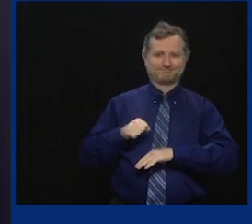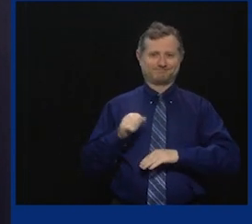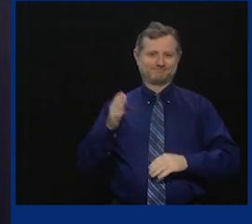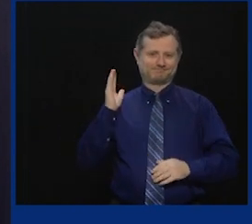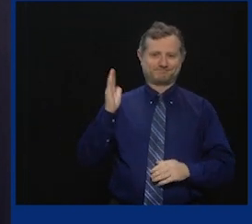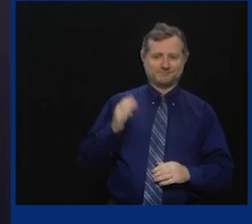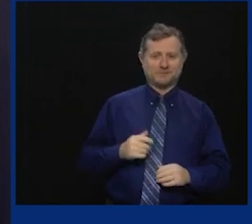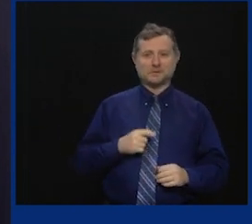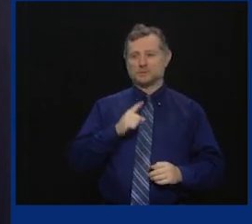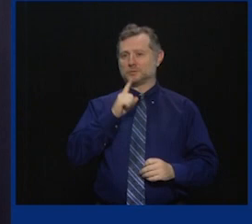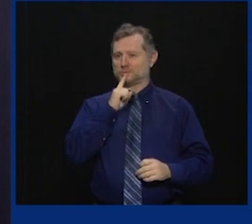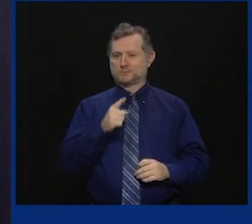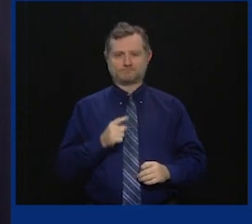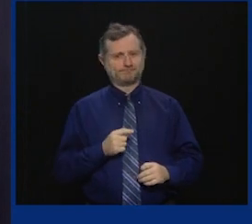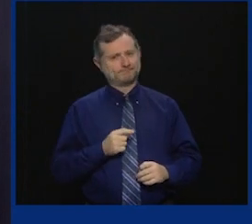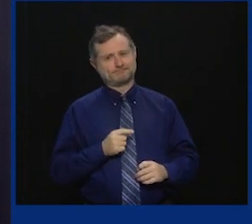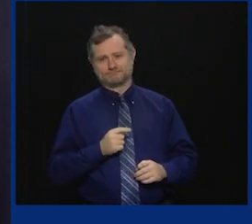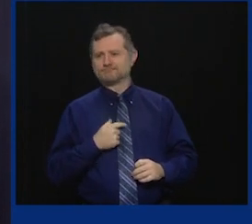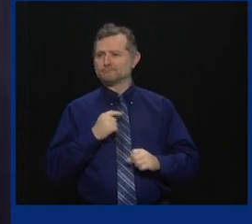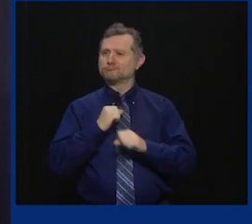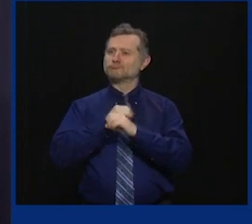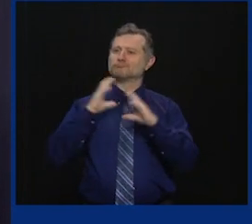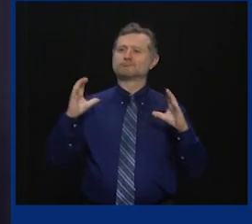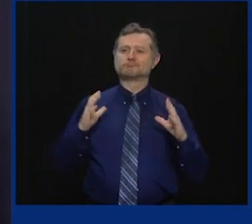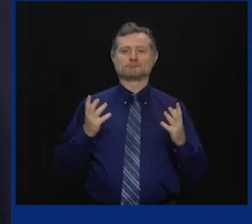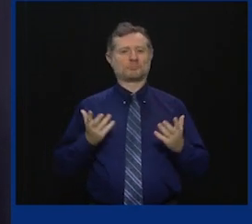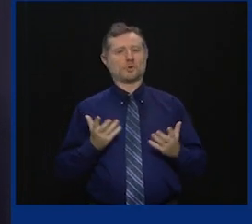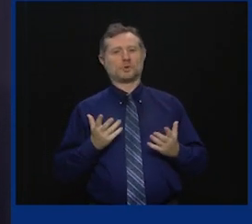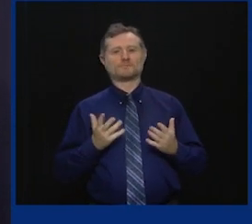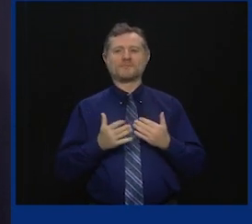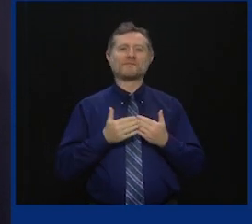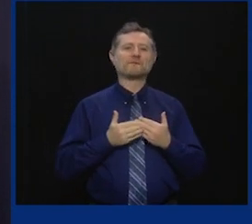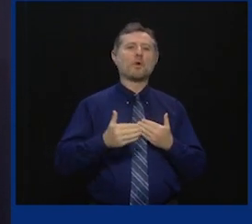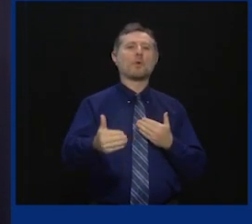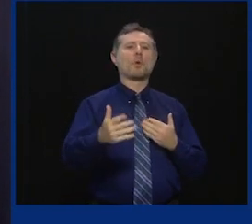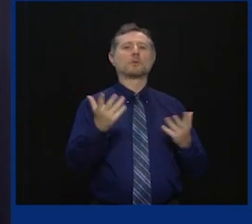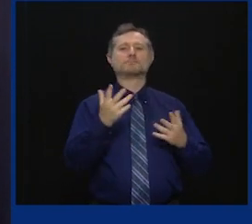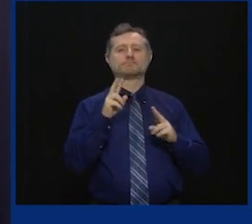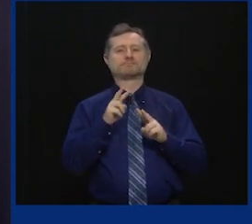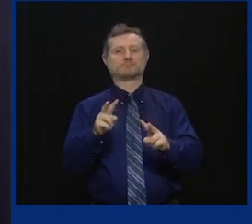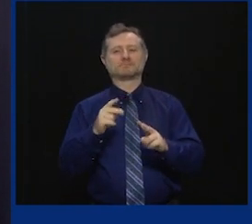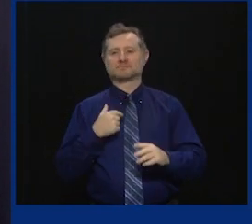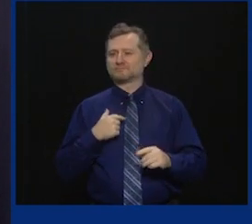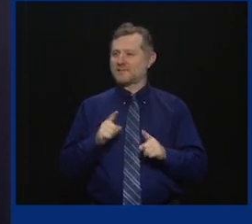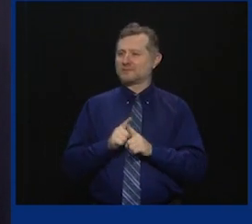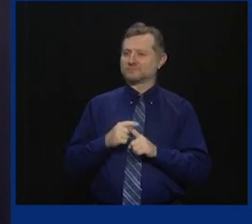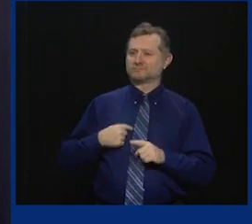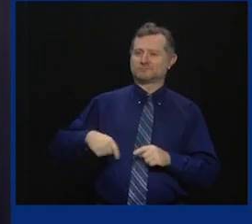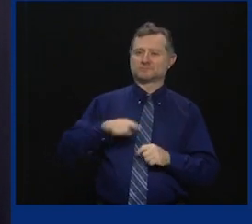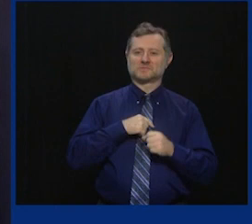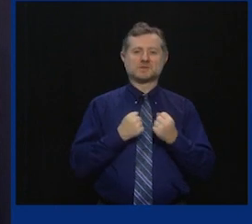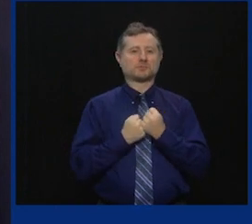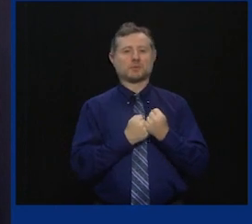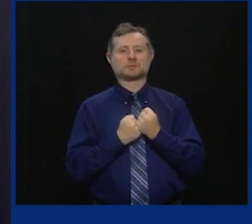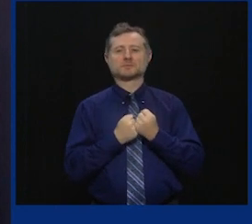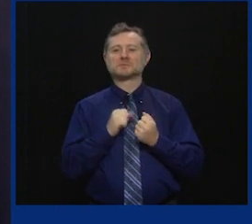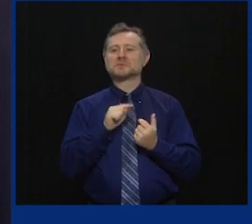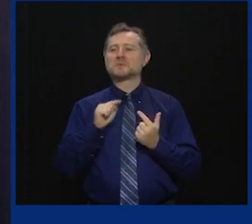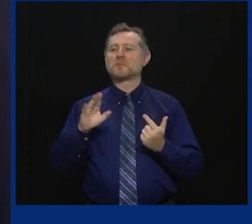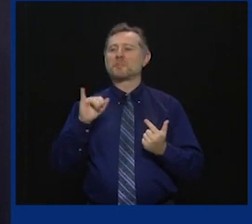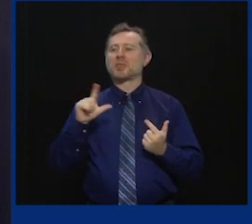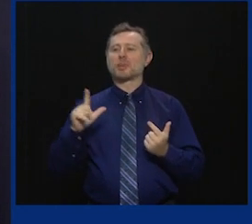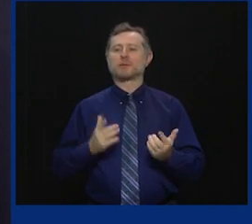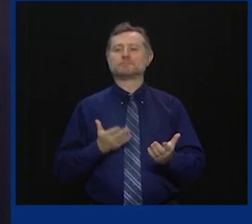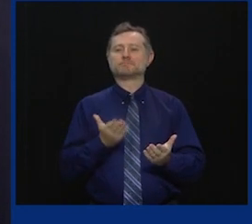state Senate. He is the sponsor of a bill that I'm going to be discussing in a couple of moments. Also very delighted to be joined by our leadership